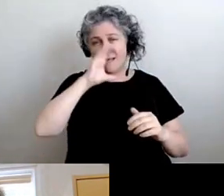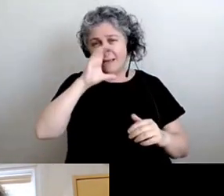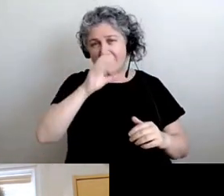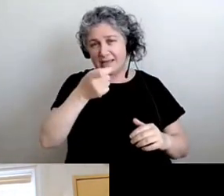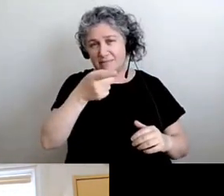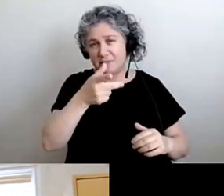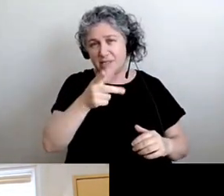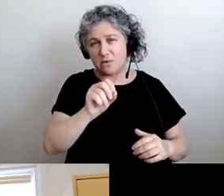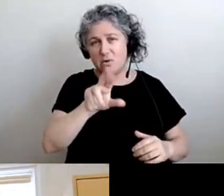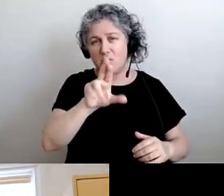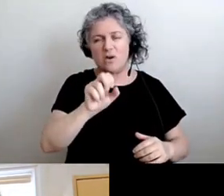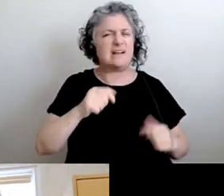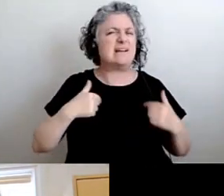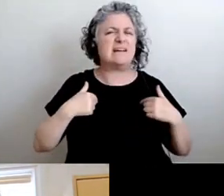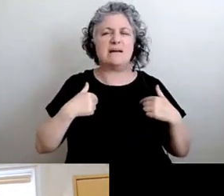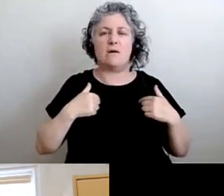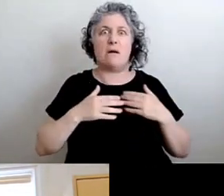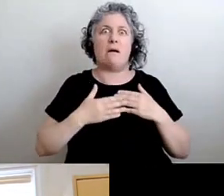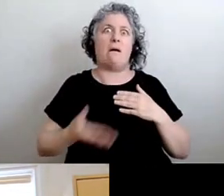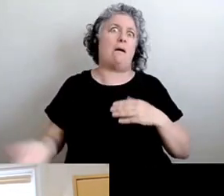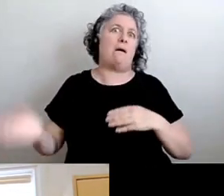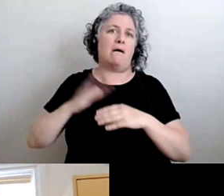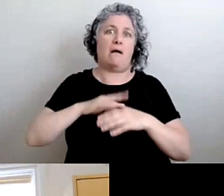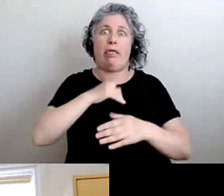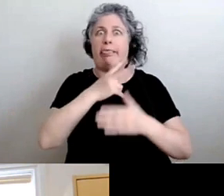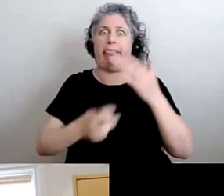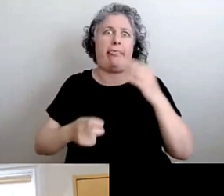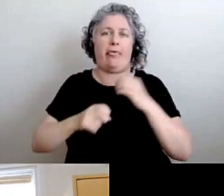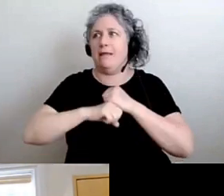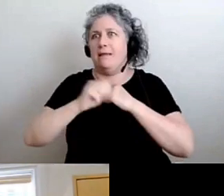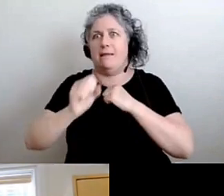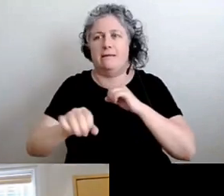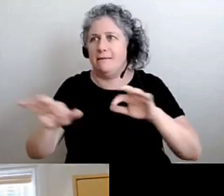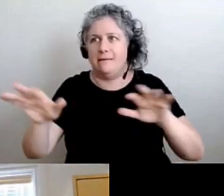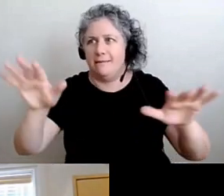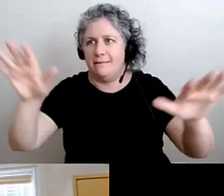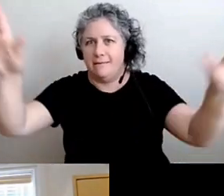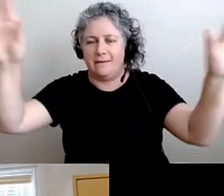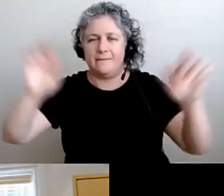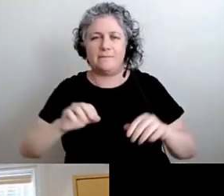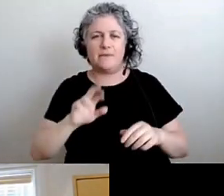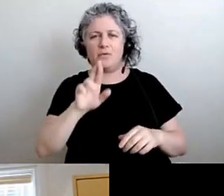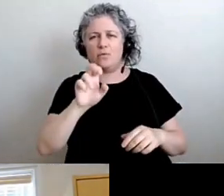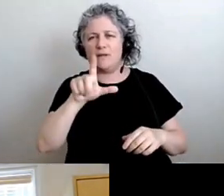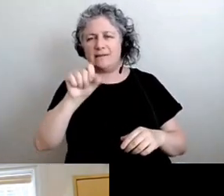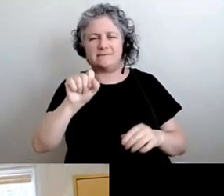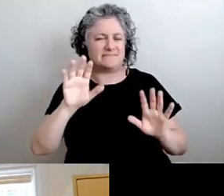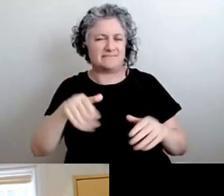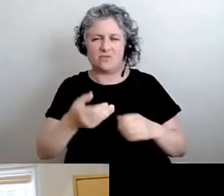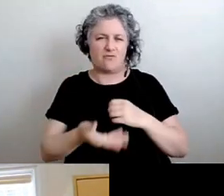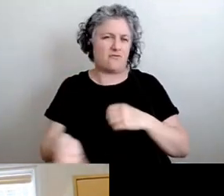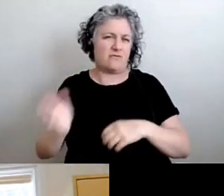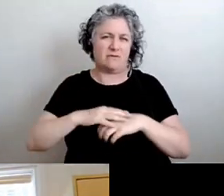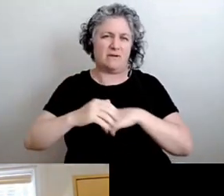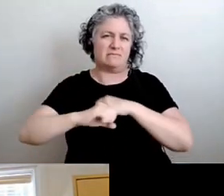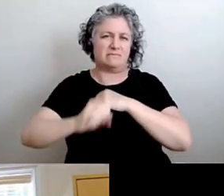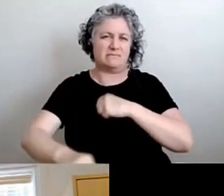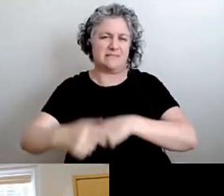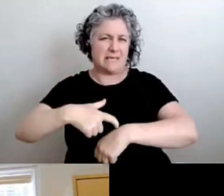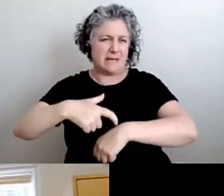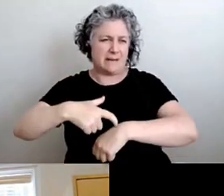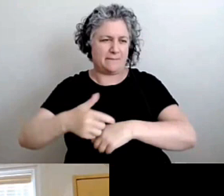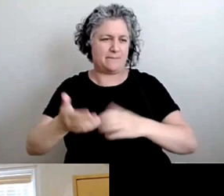because you could get stuck there all day, I think, with those. Messages, again, in Instagram, I don't use them.